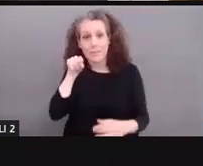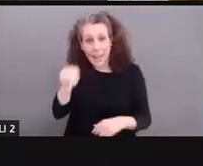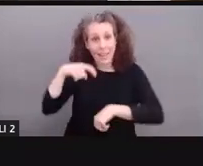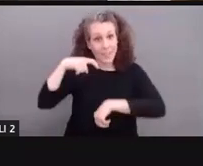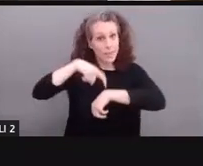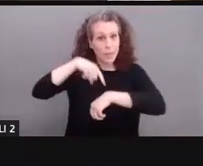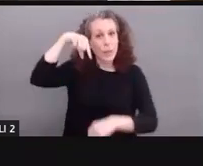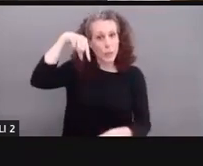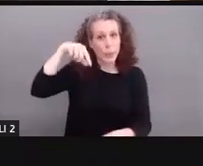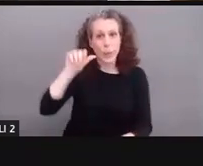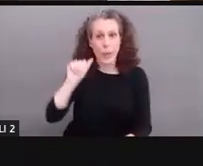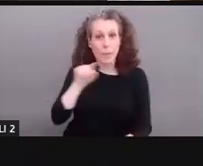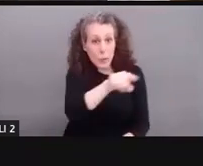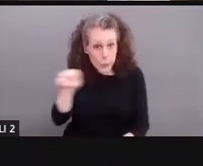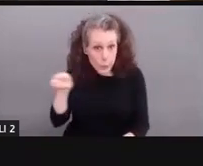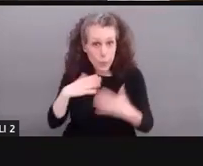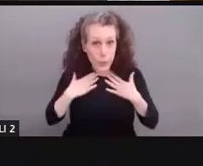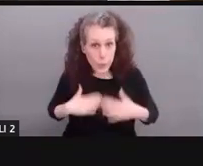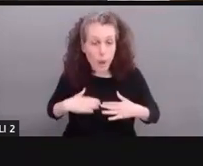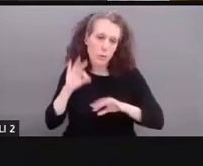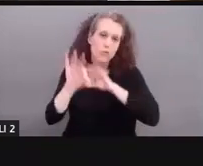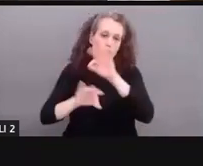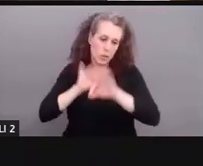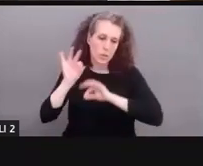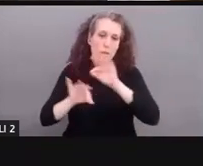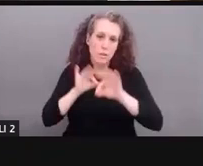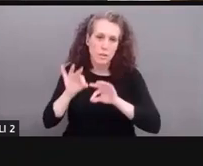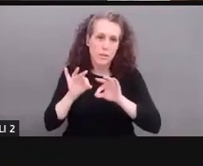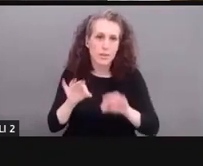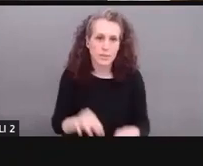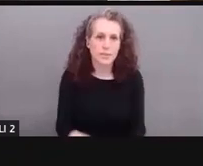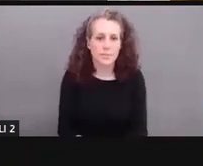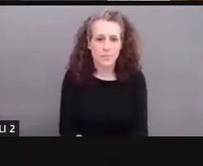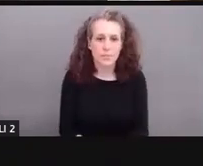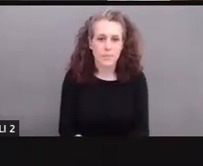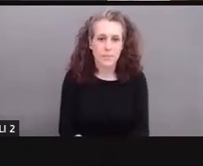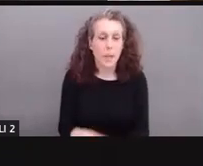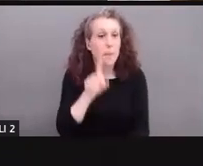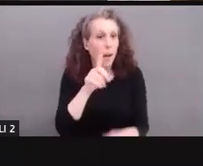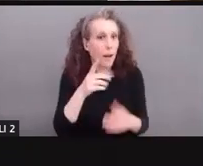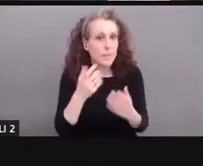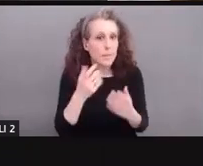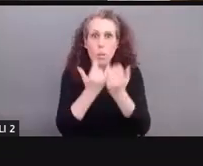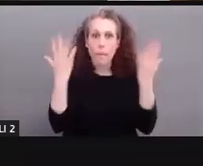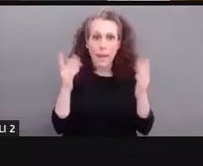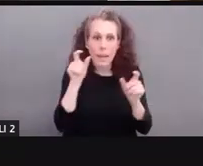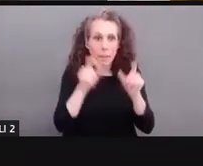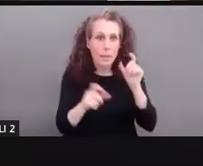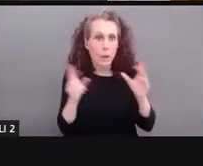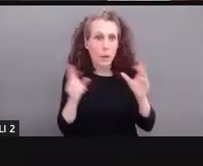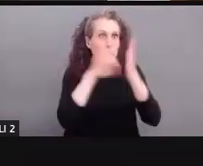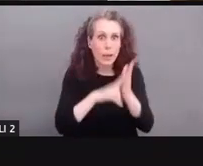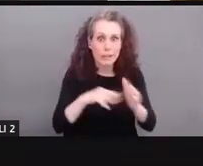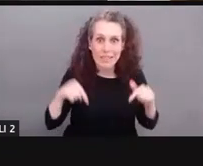audience. As there's so many people registered that we have decided that the question and answer will be managed through